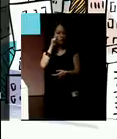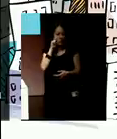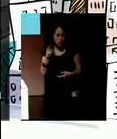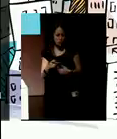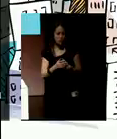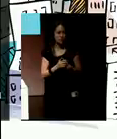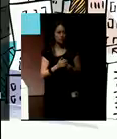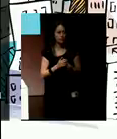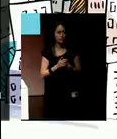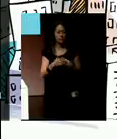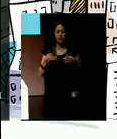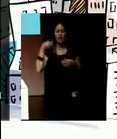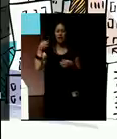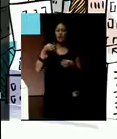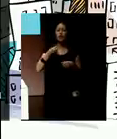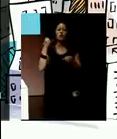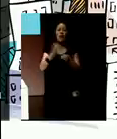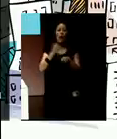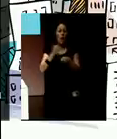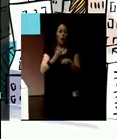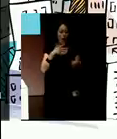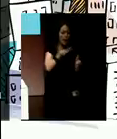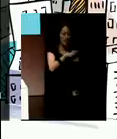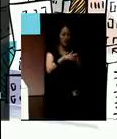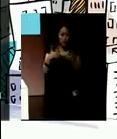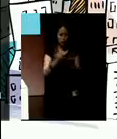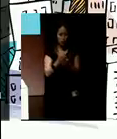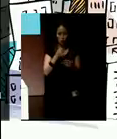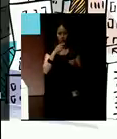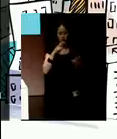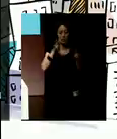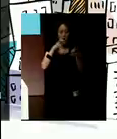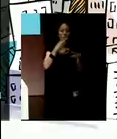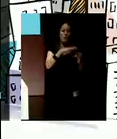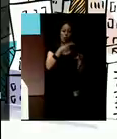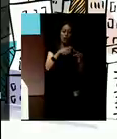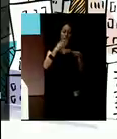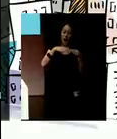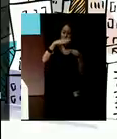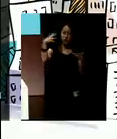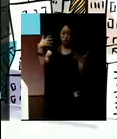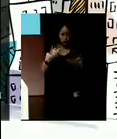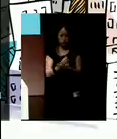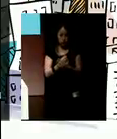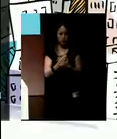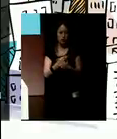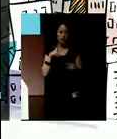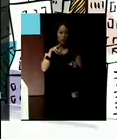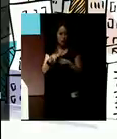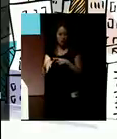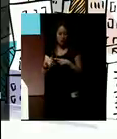are crucial. So that's why I think this session is very important about policies and